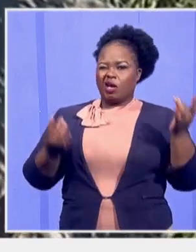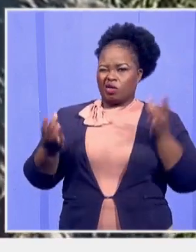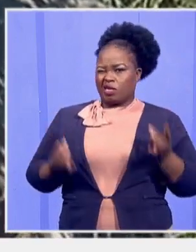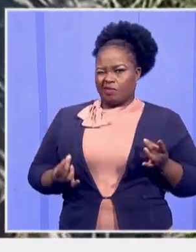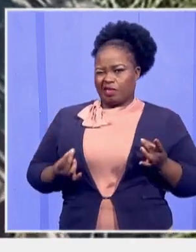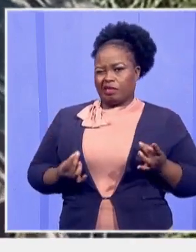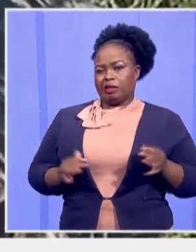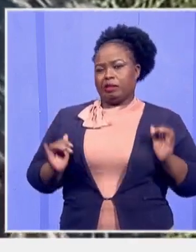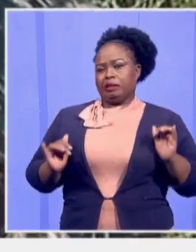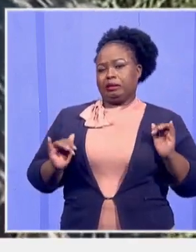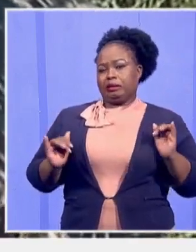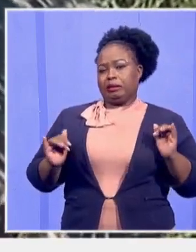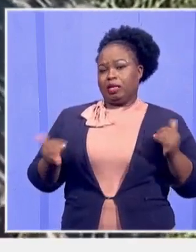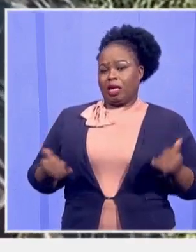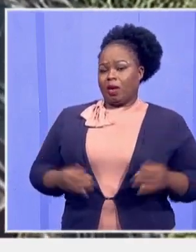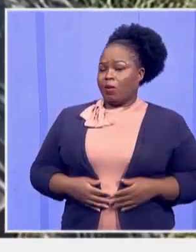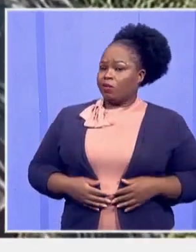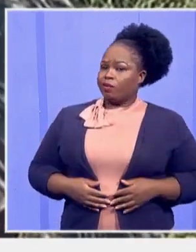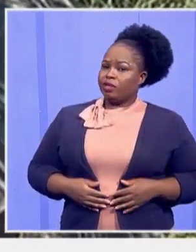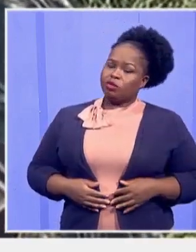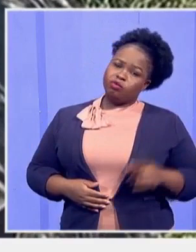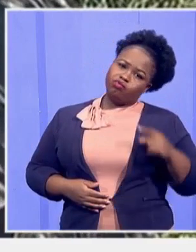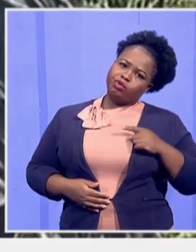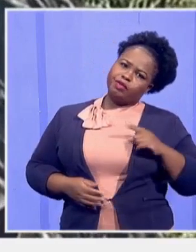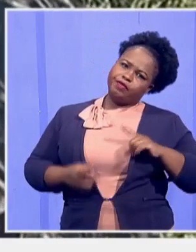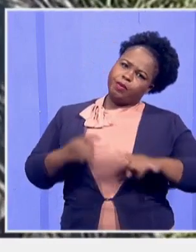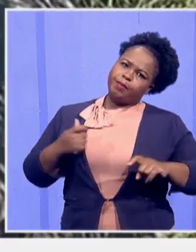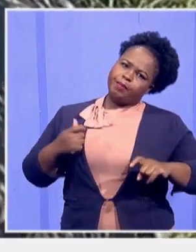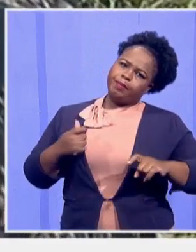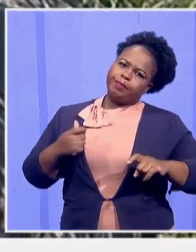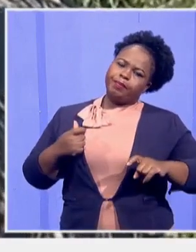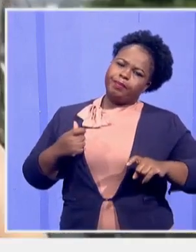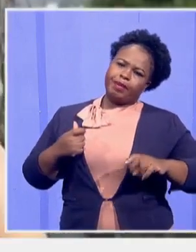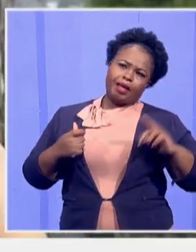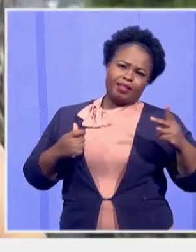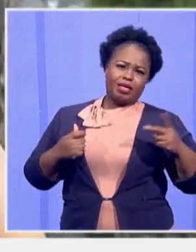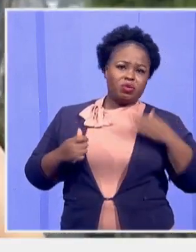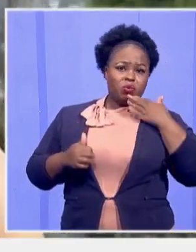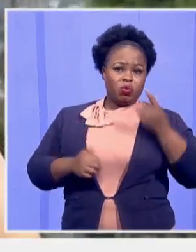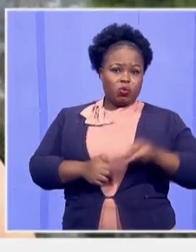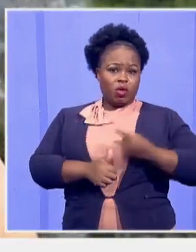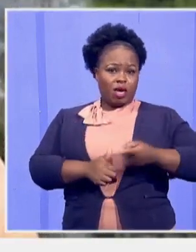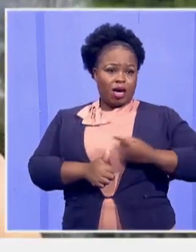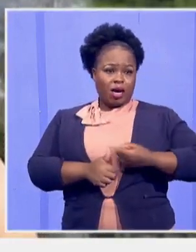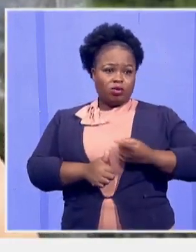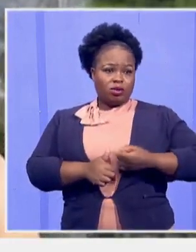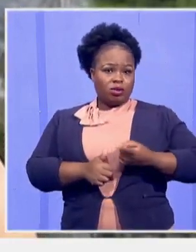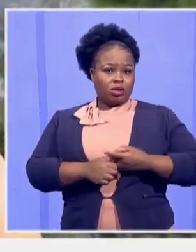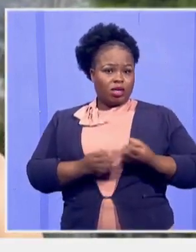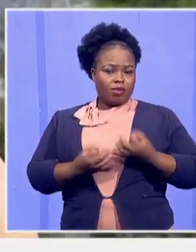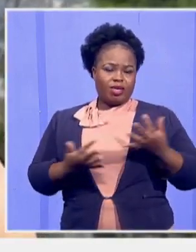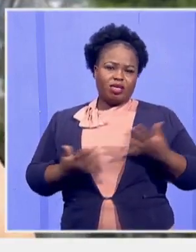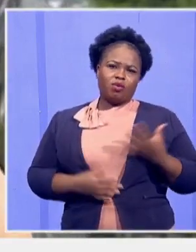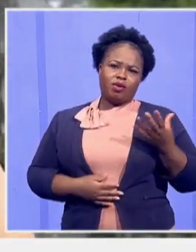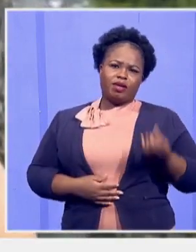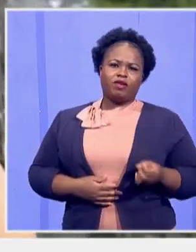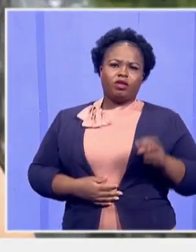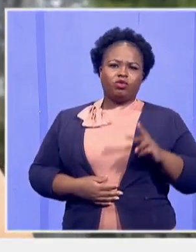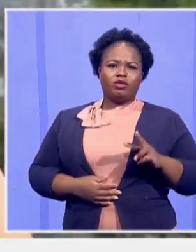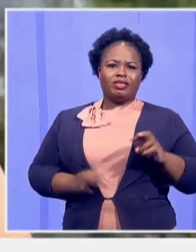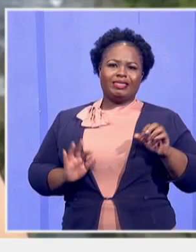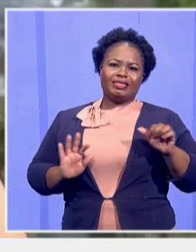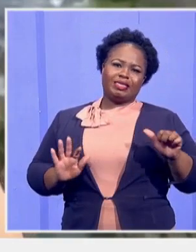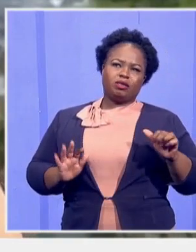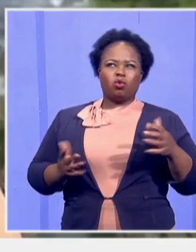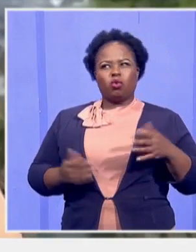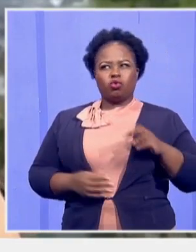abysmal. Apparently, according to the ones that do the census of the rhinos, we have more or less